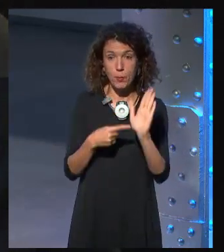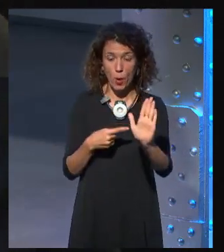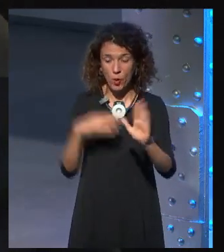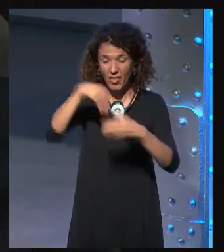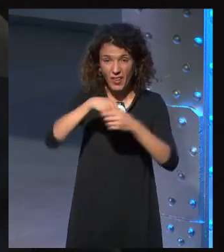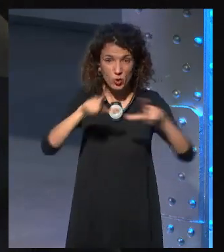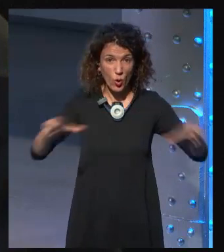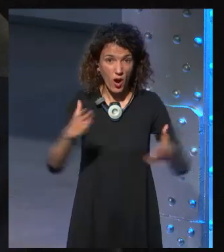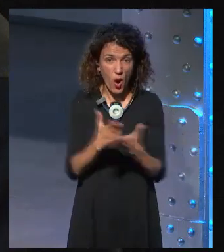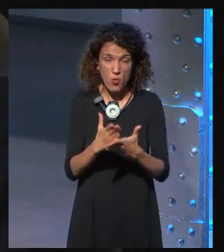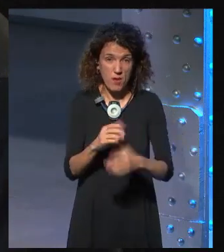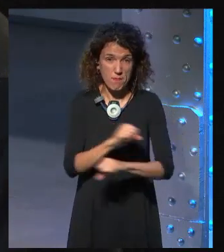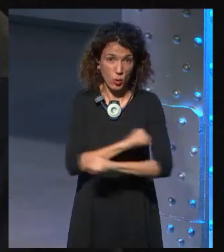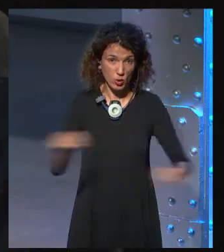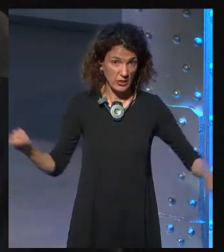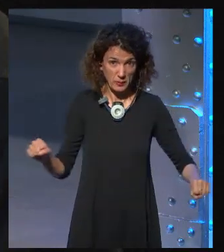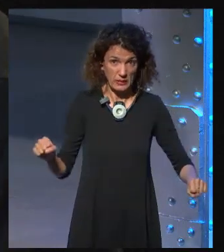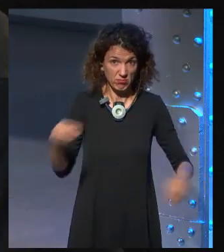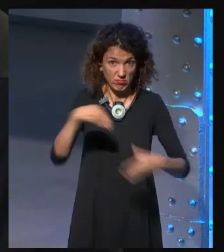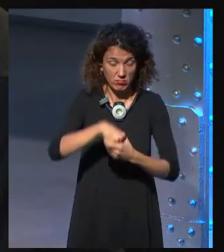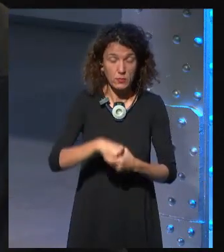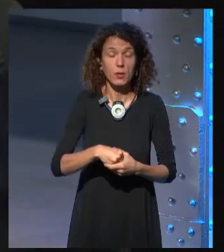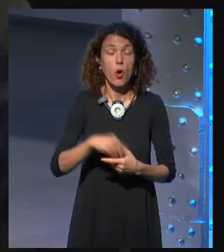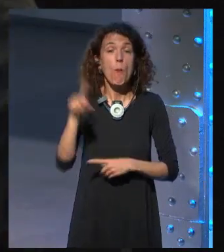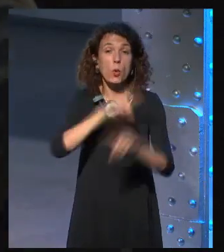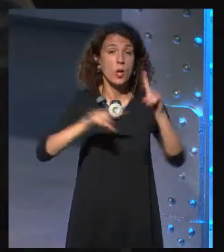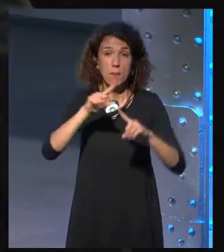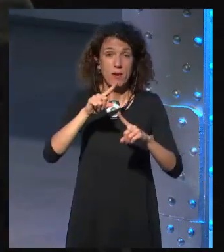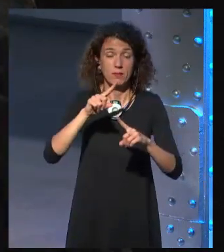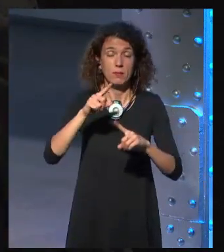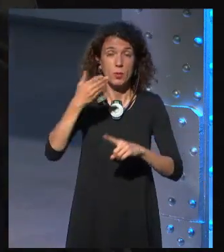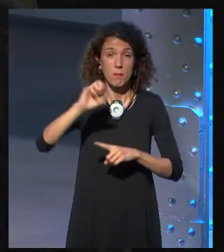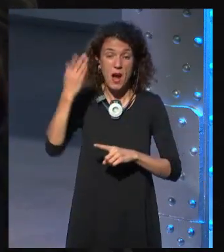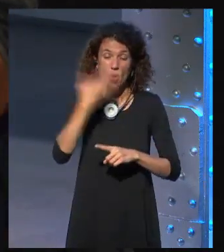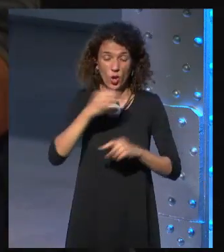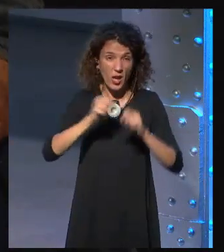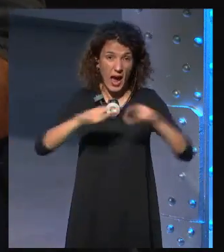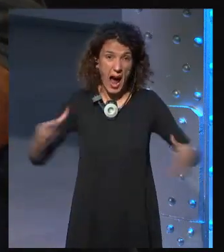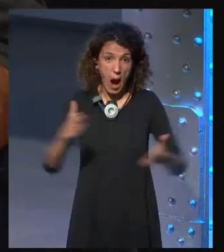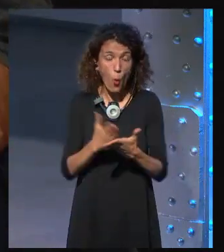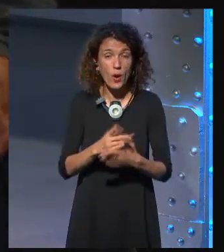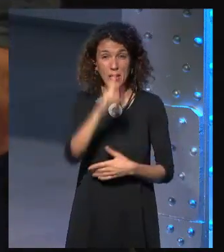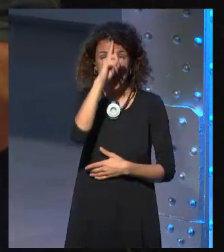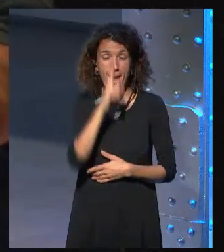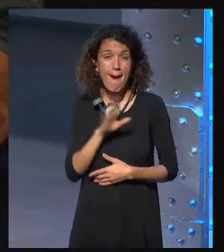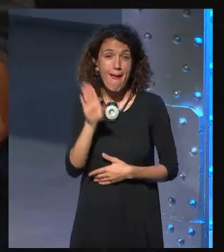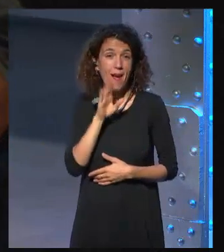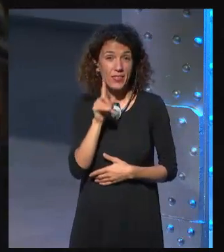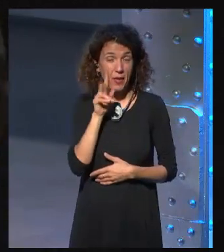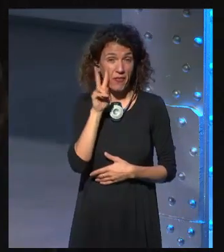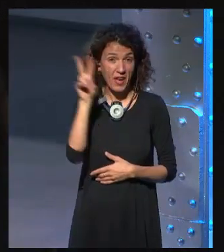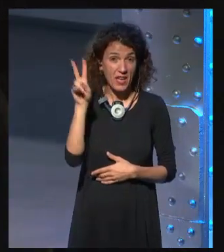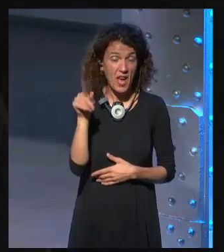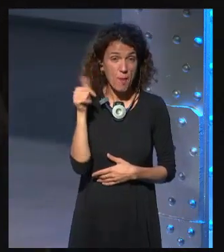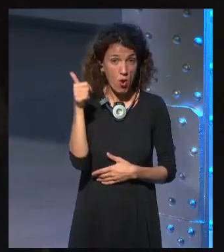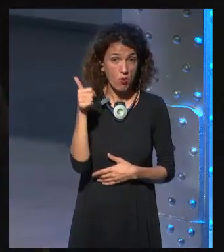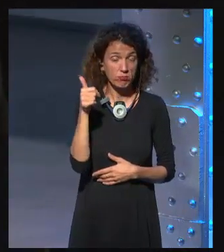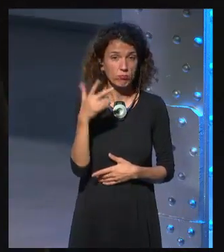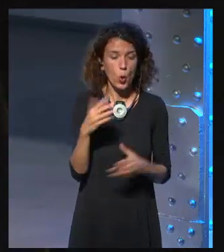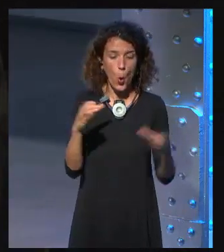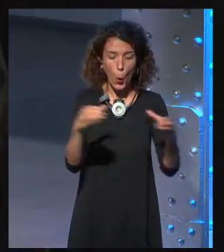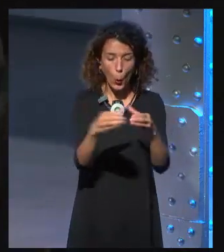not fit into a classroom, and the main problem in schools is nowadays the classroom itself. Those images